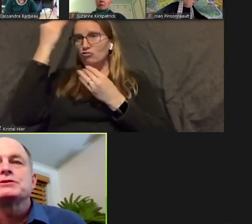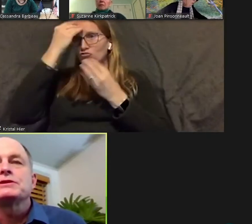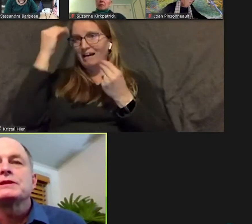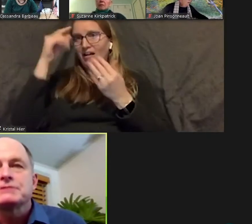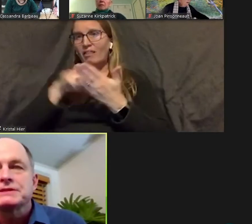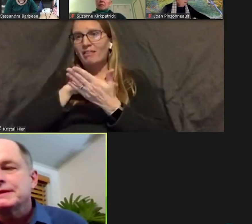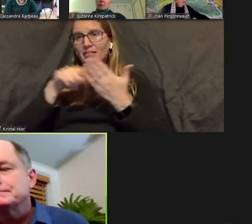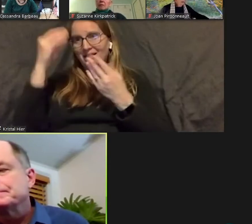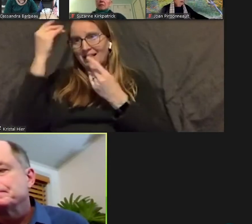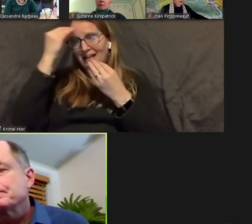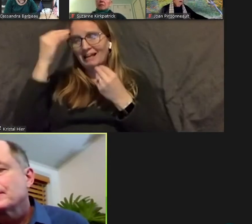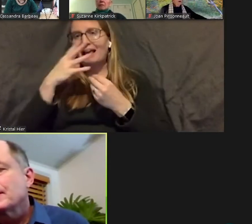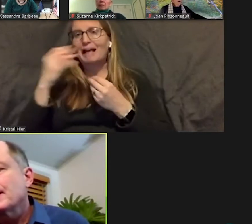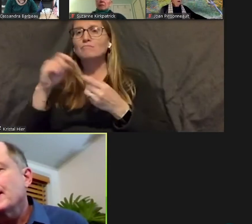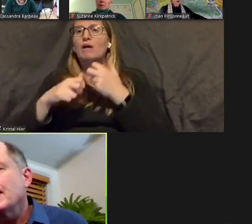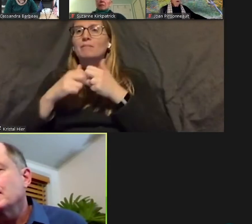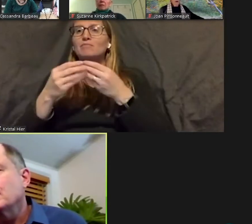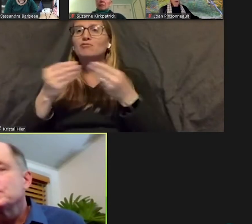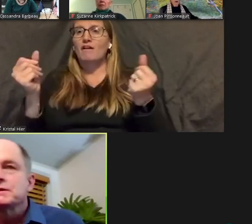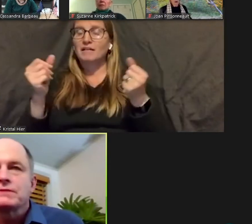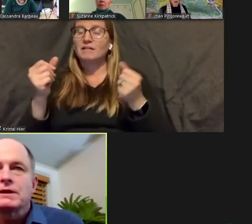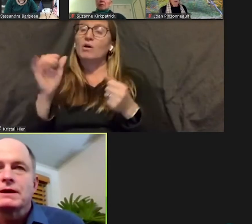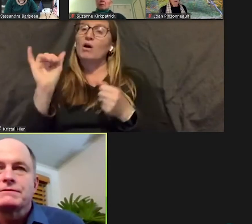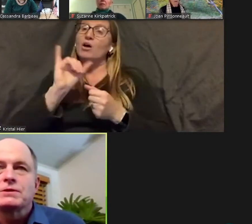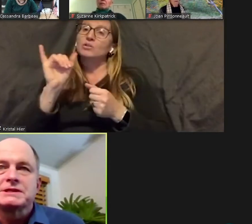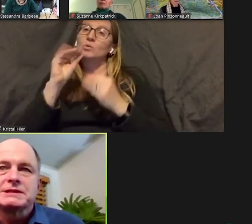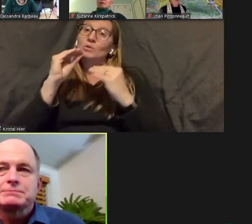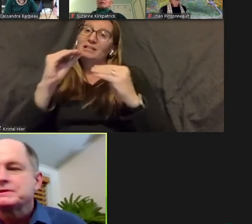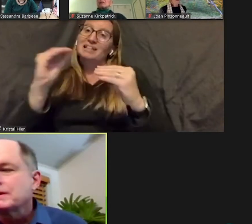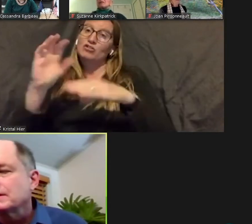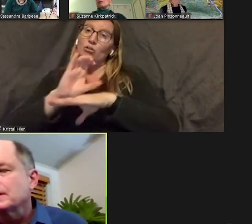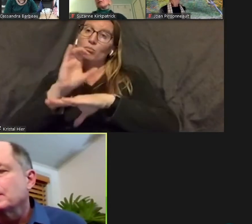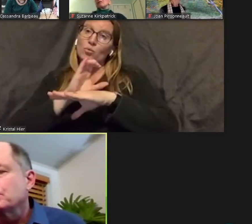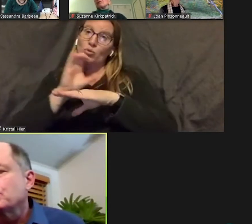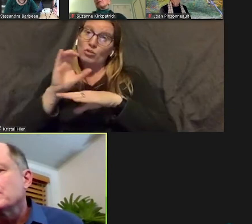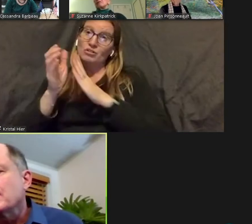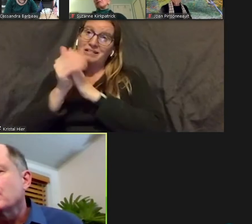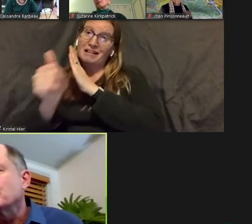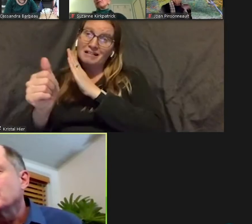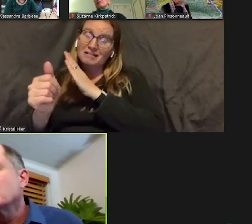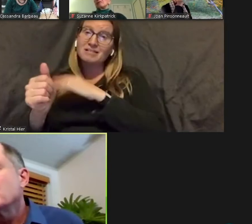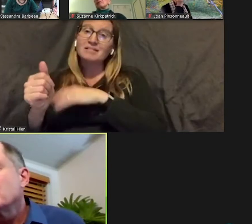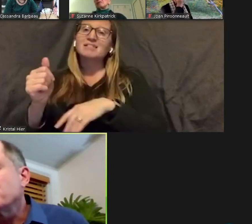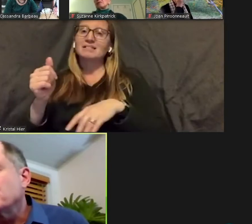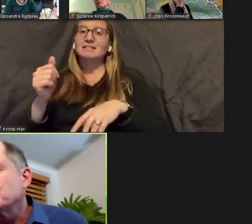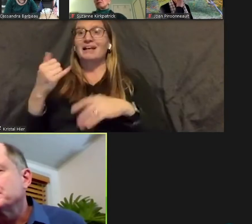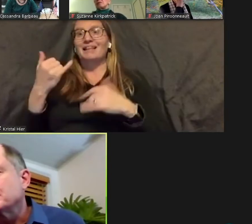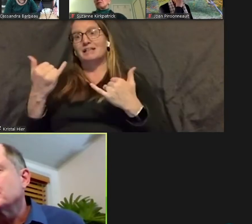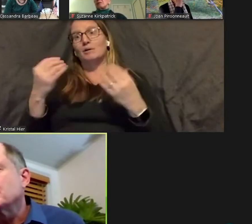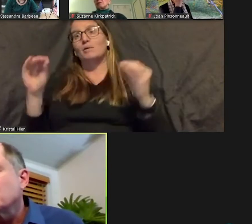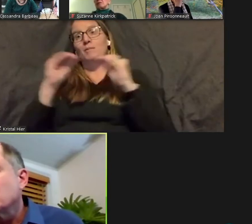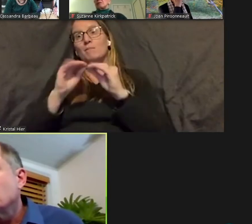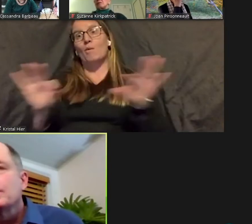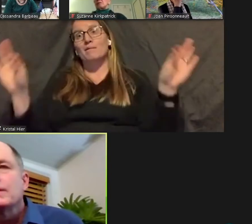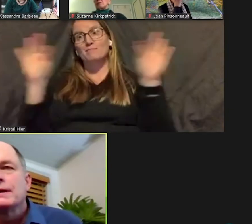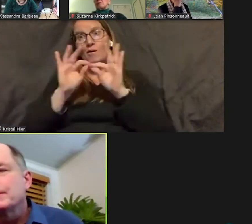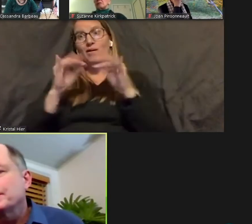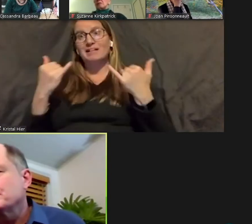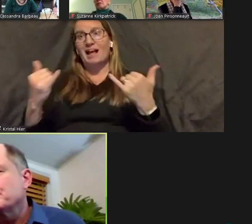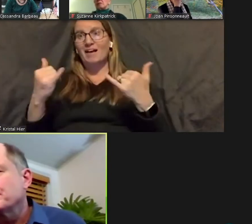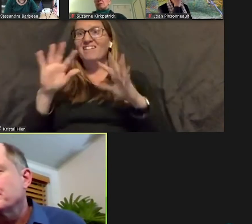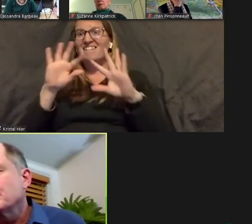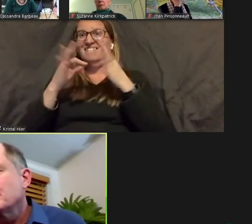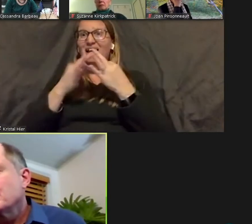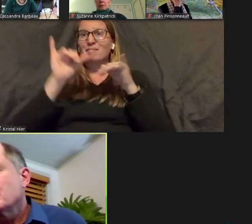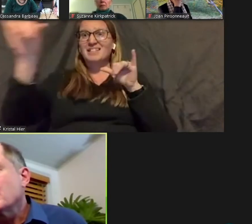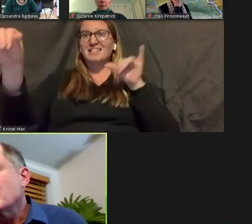teach digital literacy, and which of course is important now when families are home